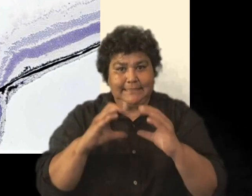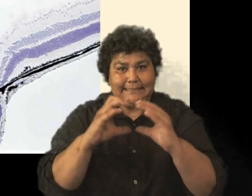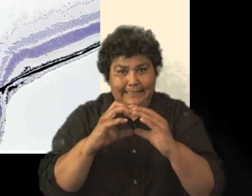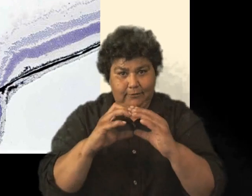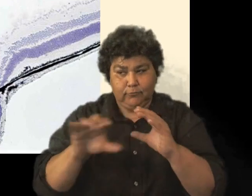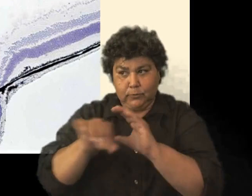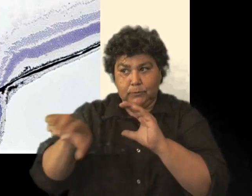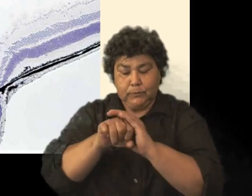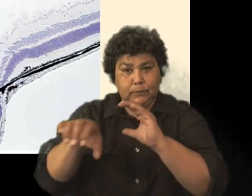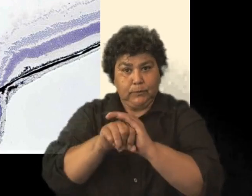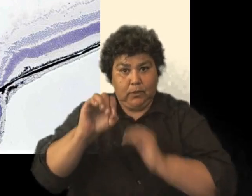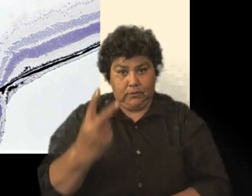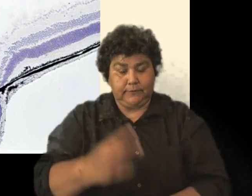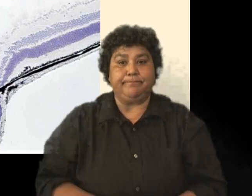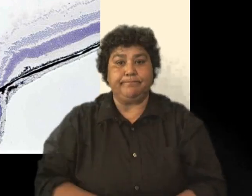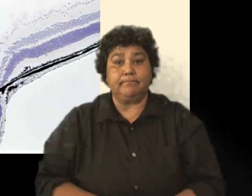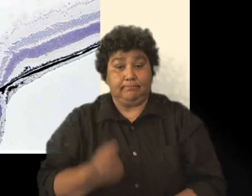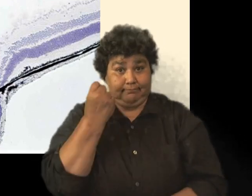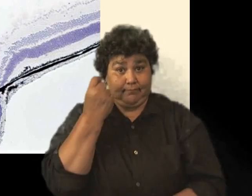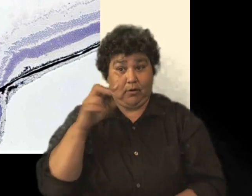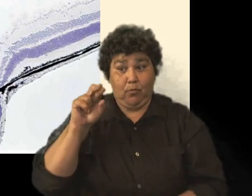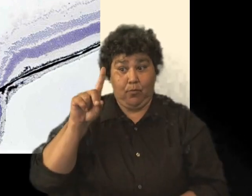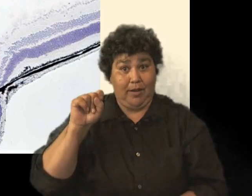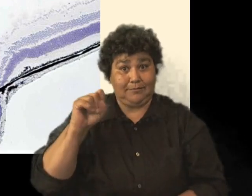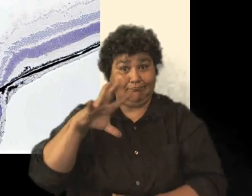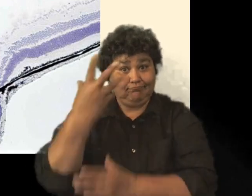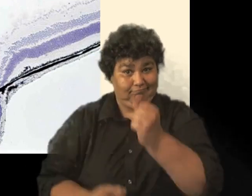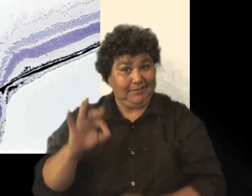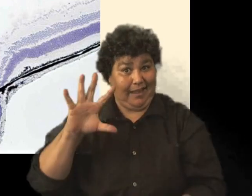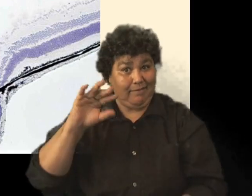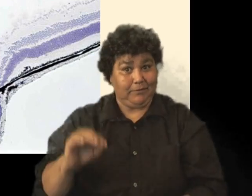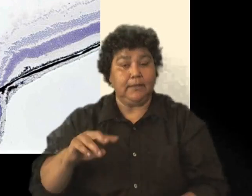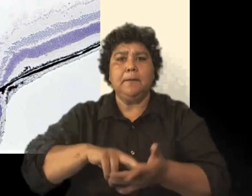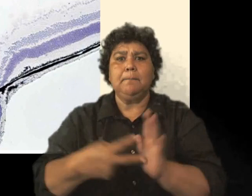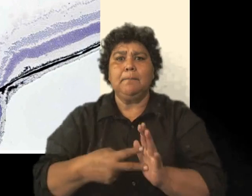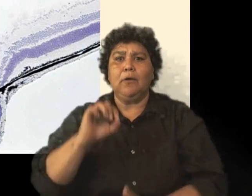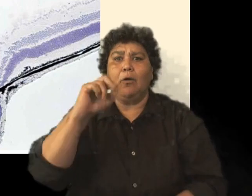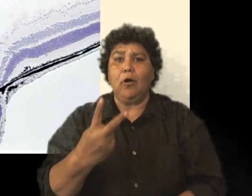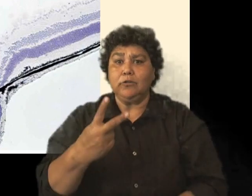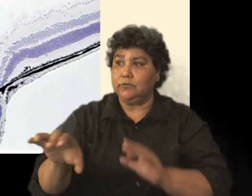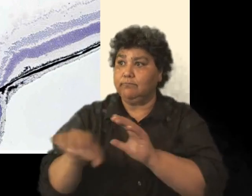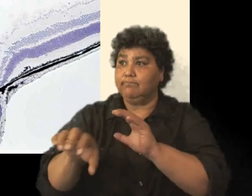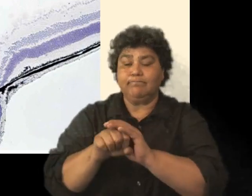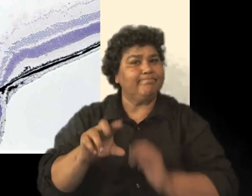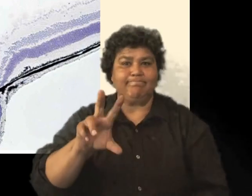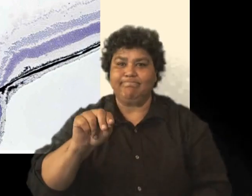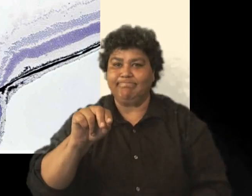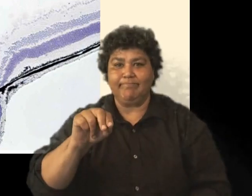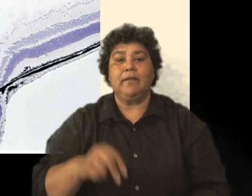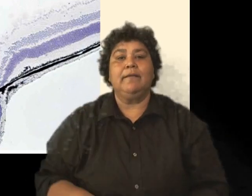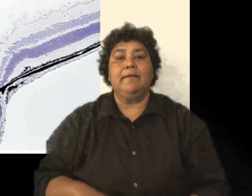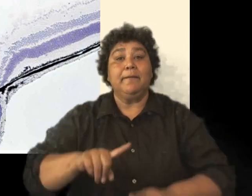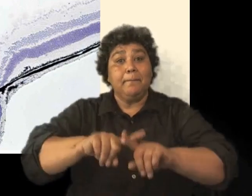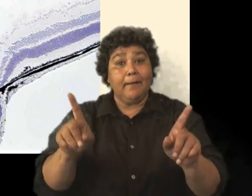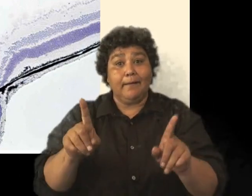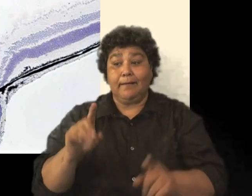cells. After 95% of the cells in the outer retina die, there is much less consumption of oxygen, but the